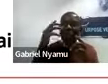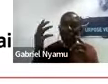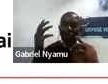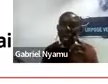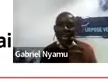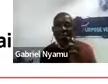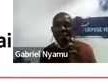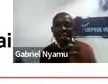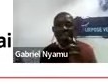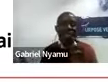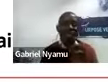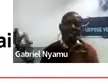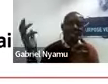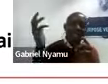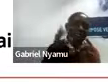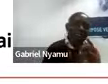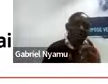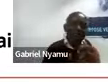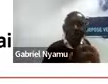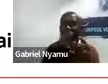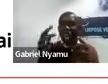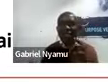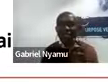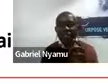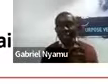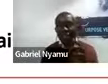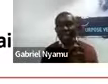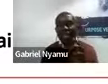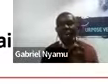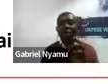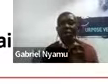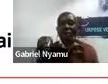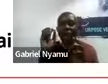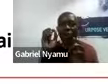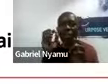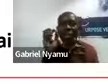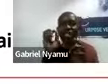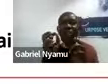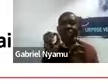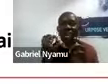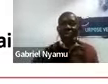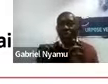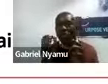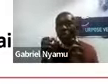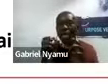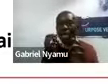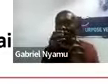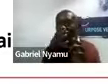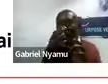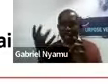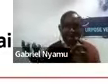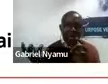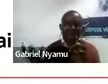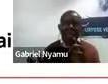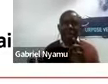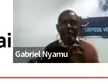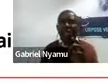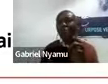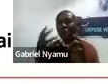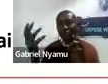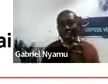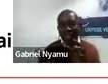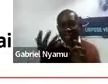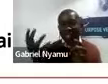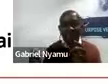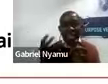There was time I was anchored on mission. There was time I was anchored on passion. I've drifted all that before I got the singularity, which we call the Ikigai, the Japanese terminology. I